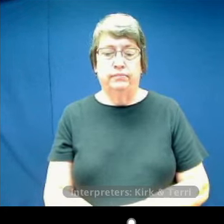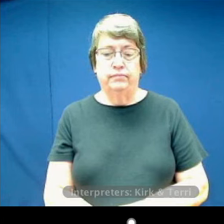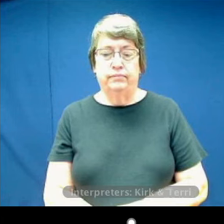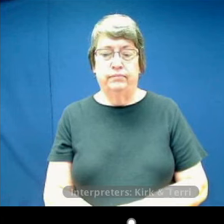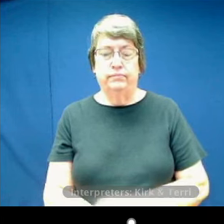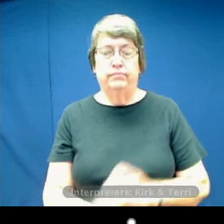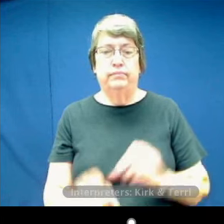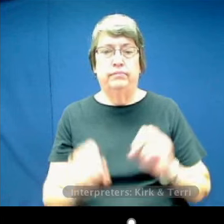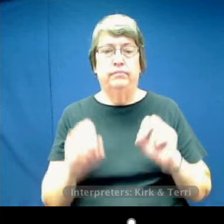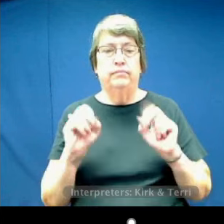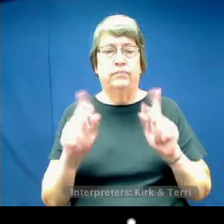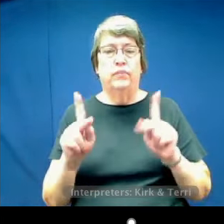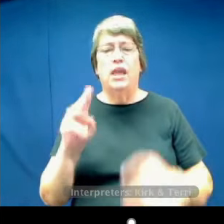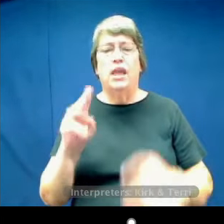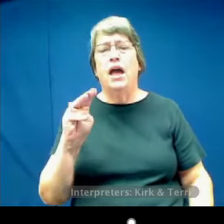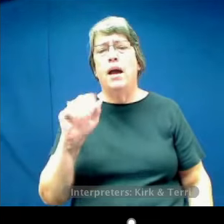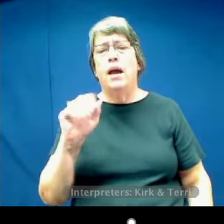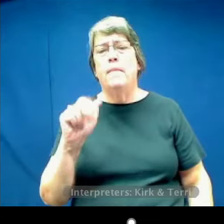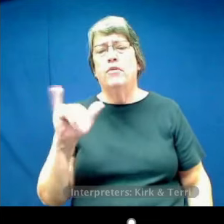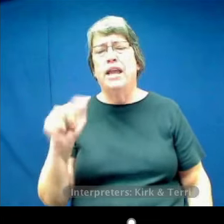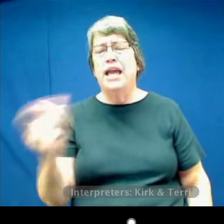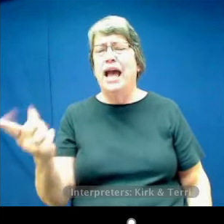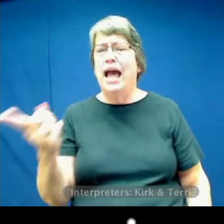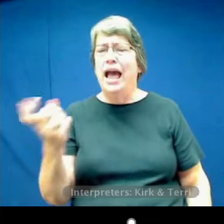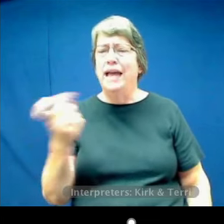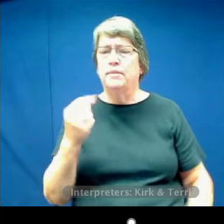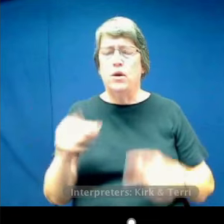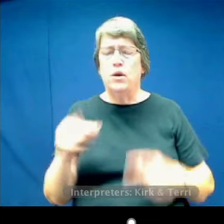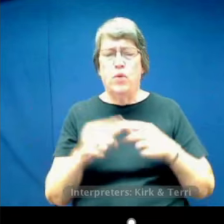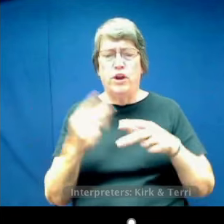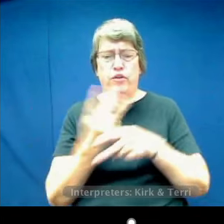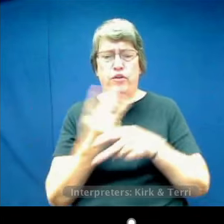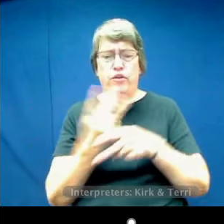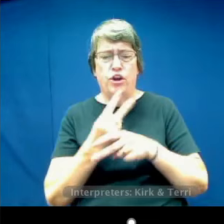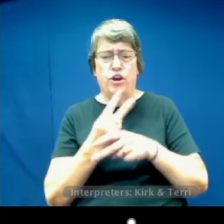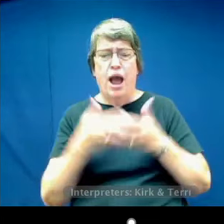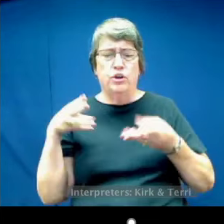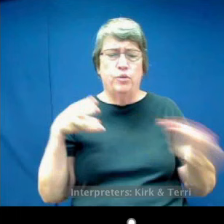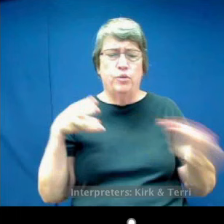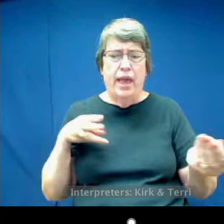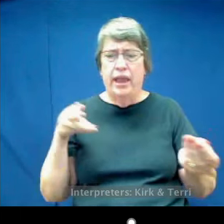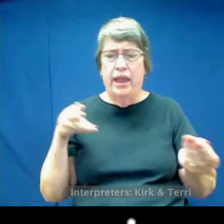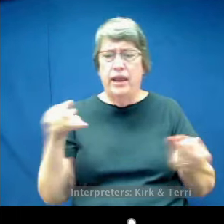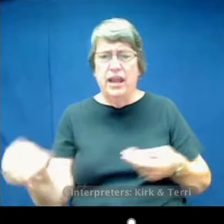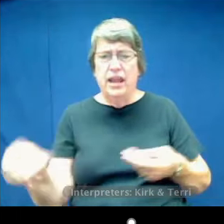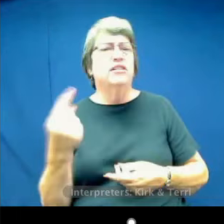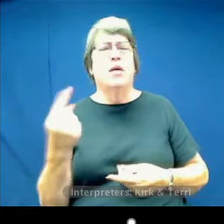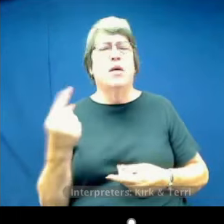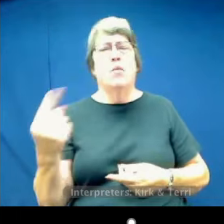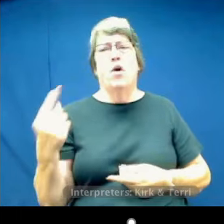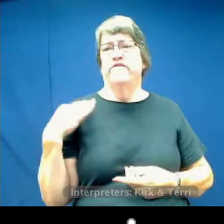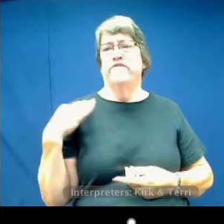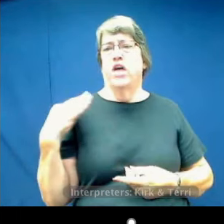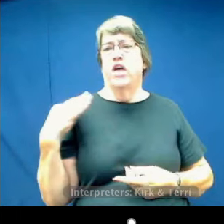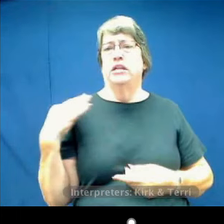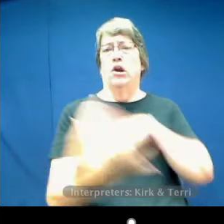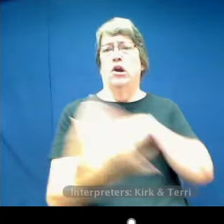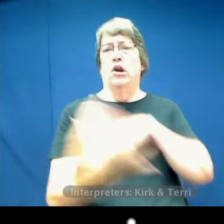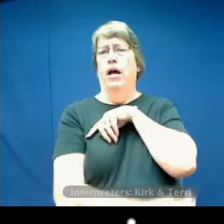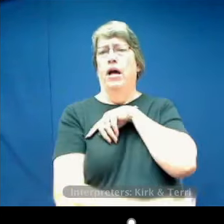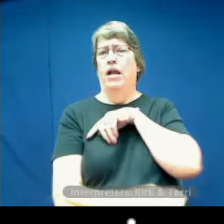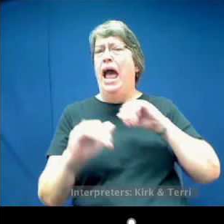Okay, Maria, you asked about when figuring out how much is to be paid if someone has been determined to be voluntarily impoverished, how is that money